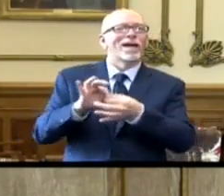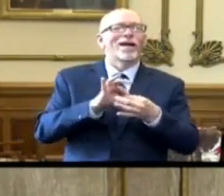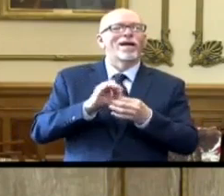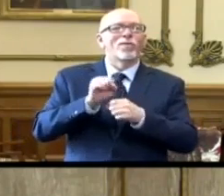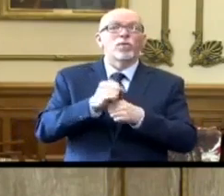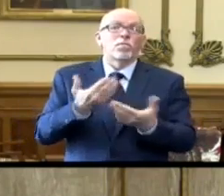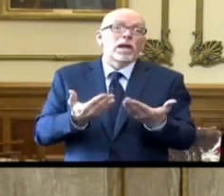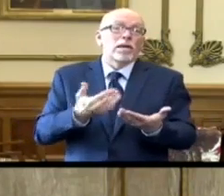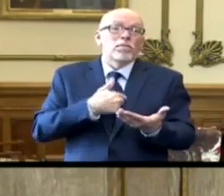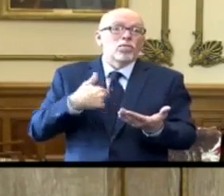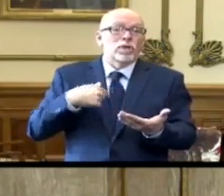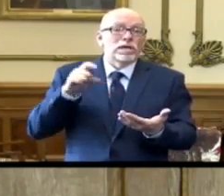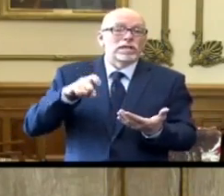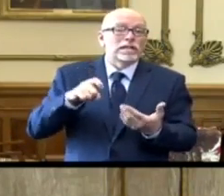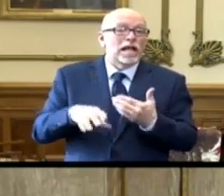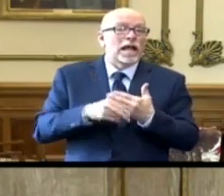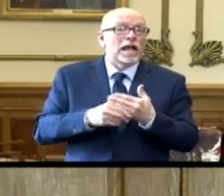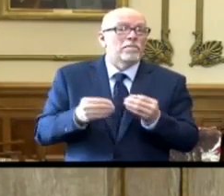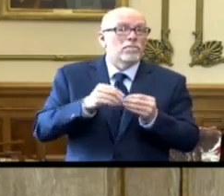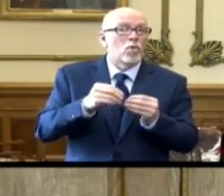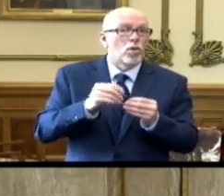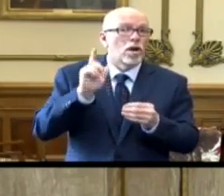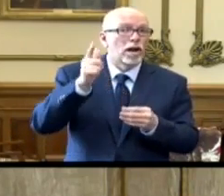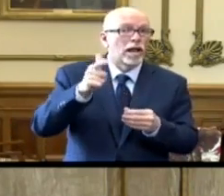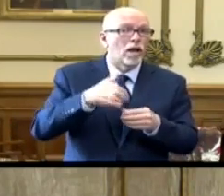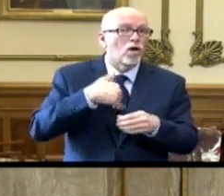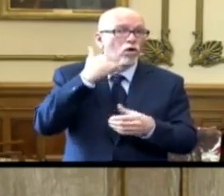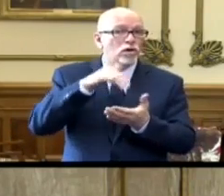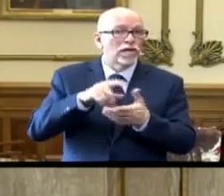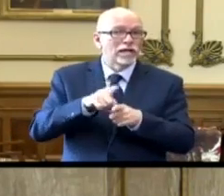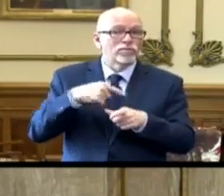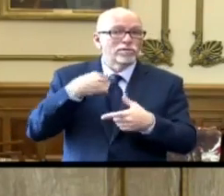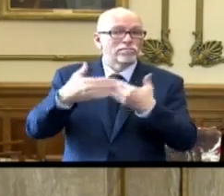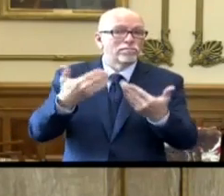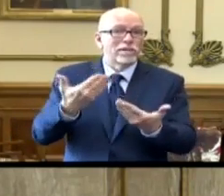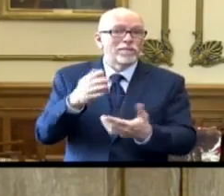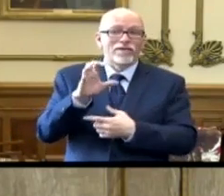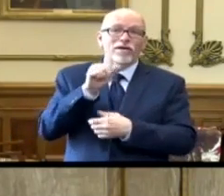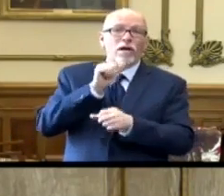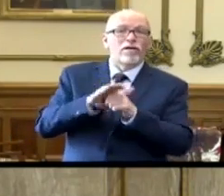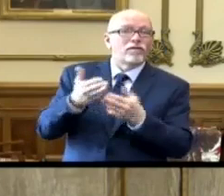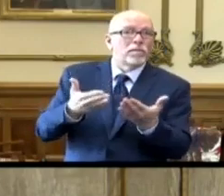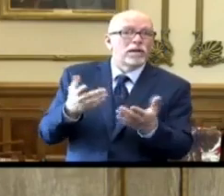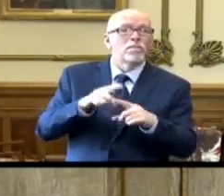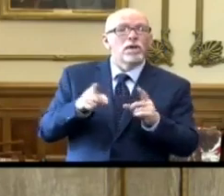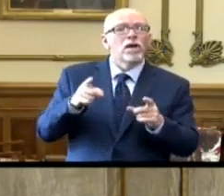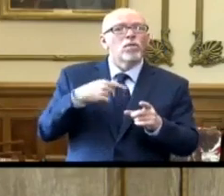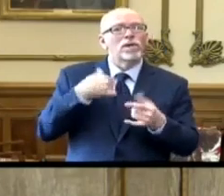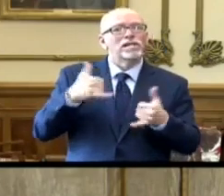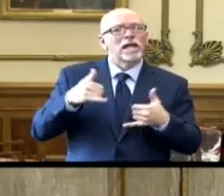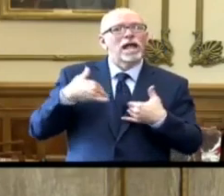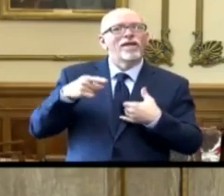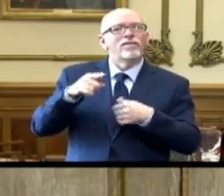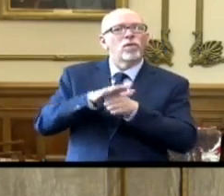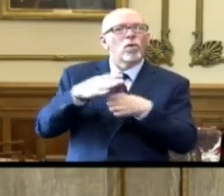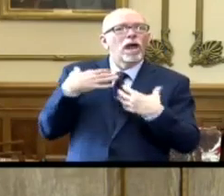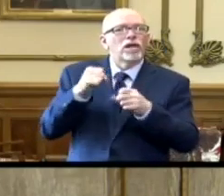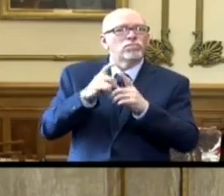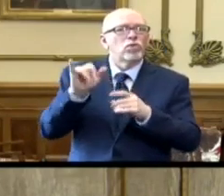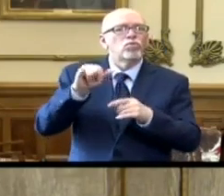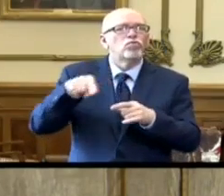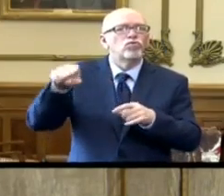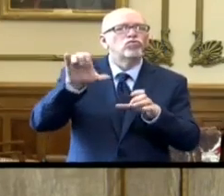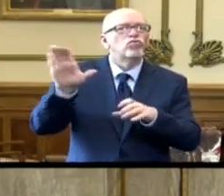may very well need to add even more to our call center as we go forward. But remember, we still have all that workforce in our local health departments